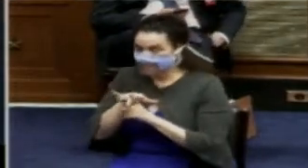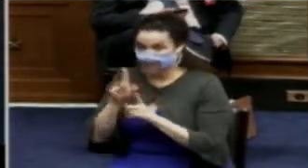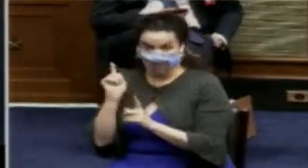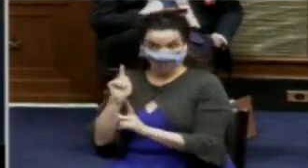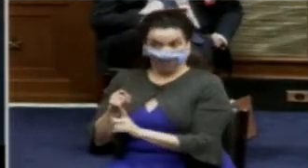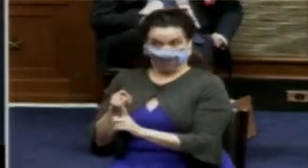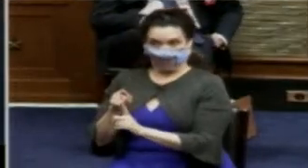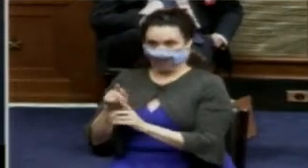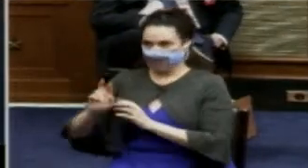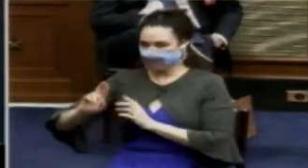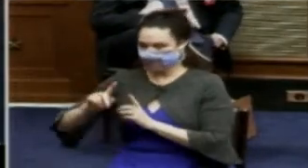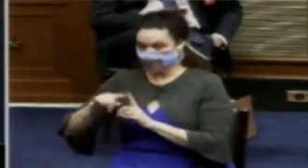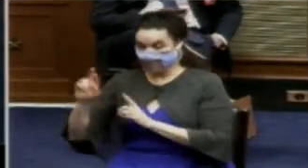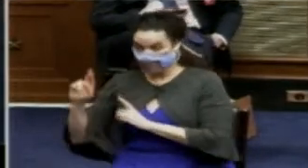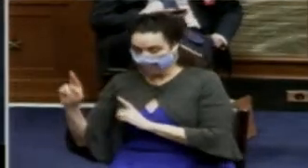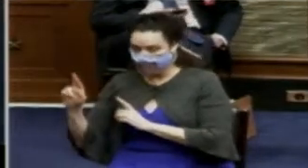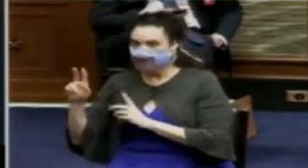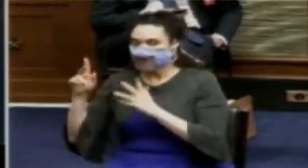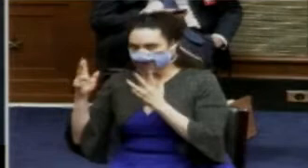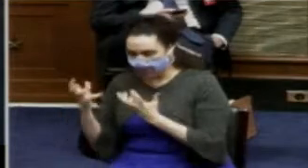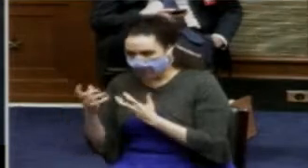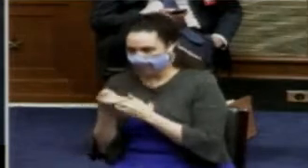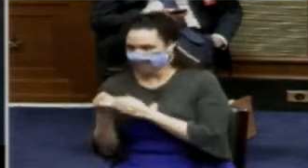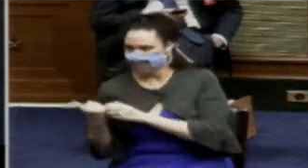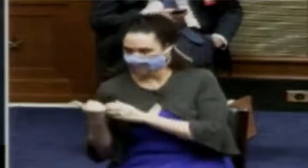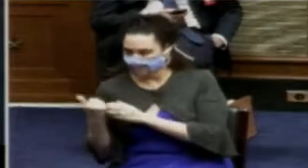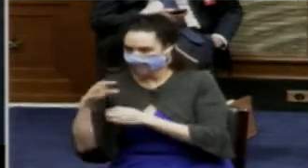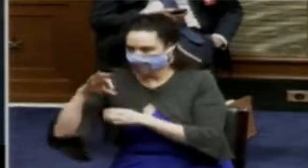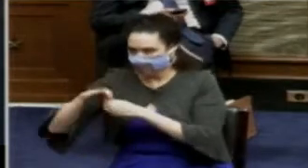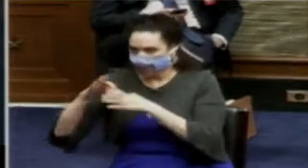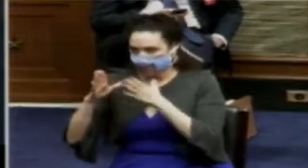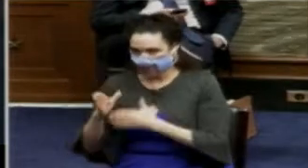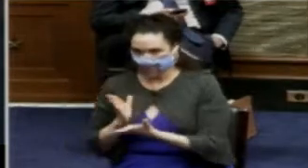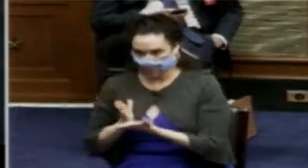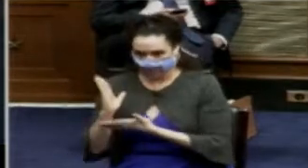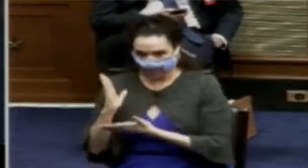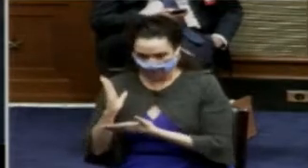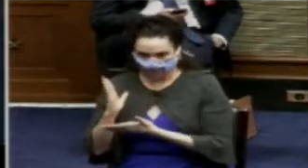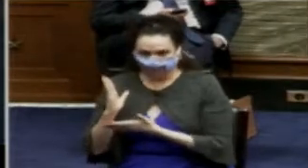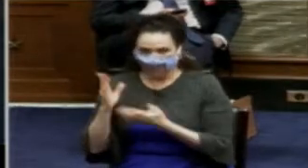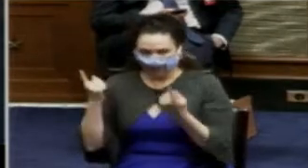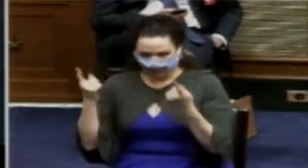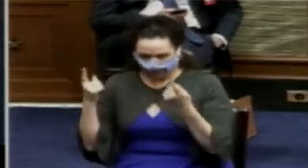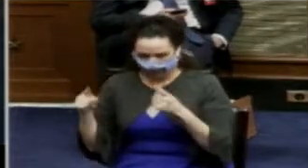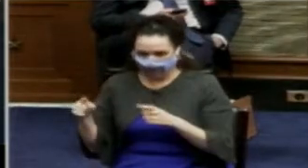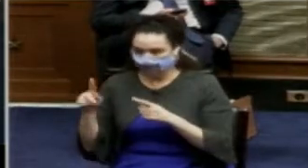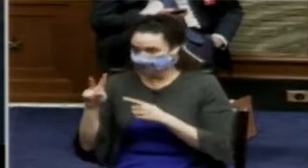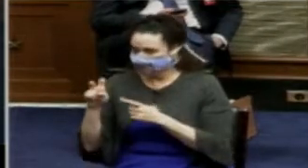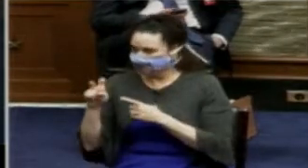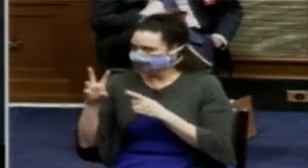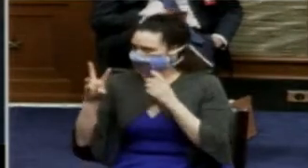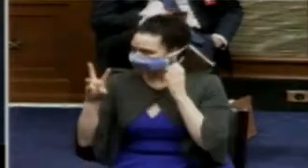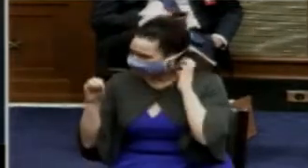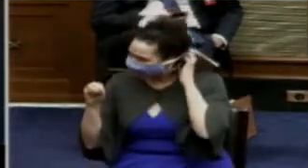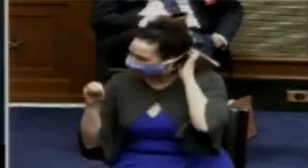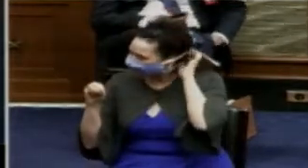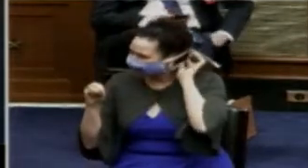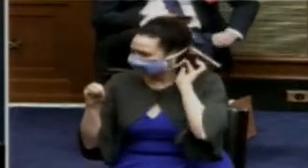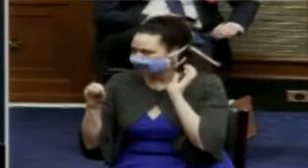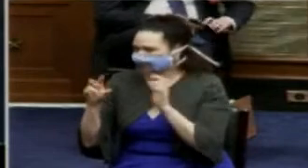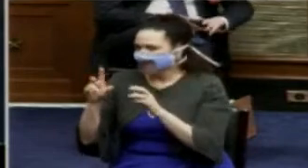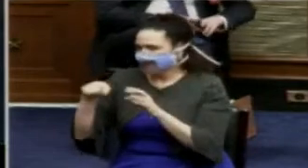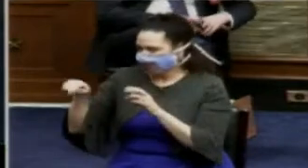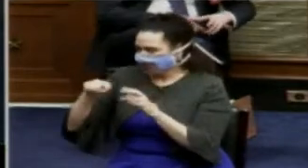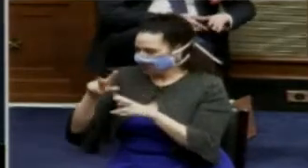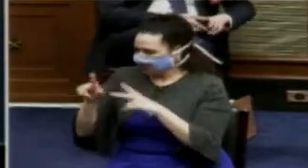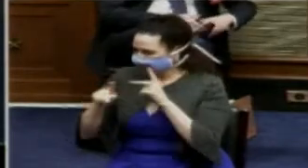200 bills have been introduced in 43 states since the election last November to